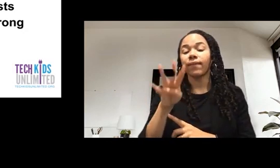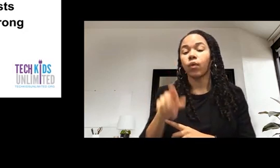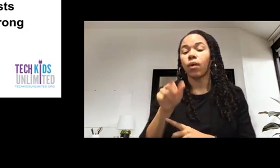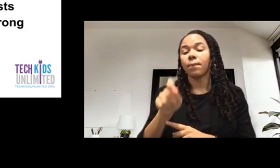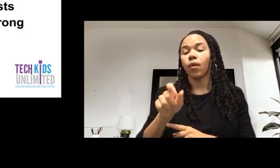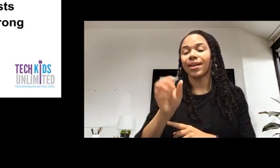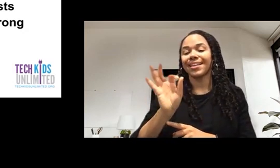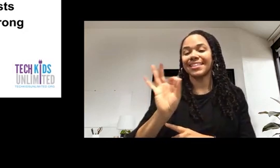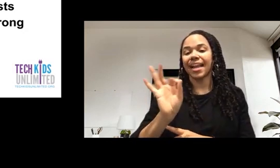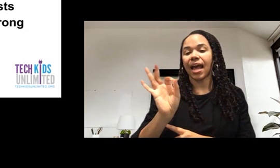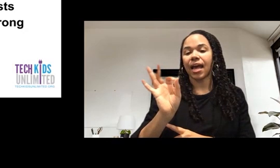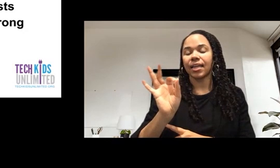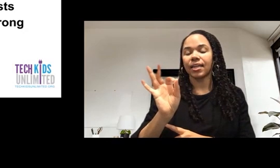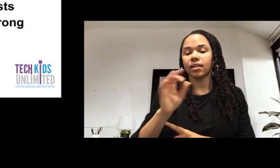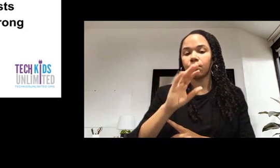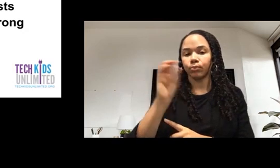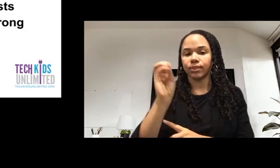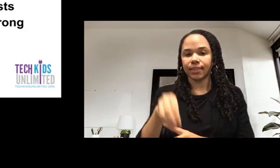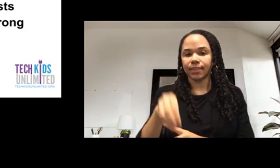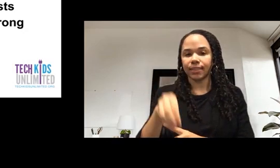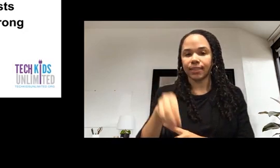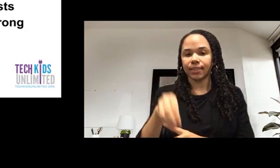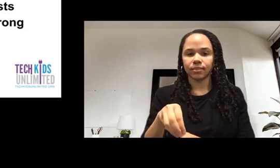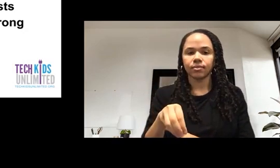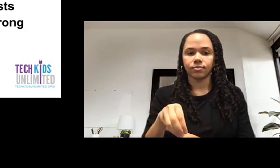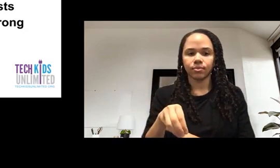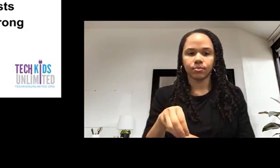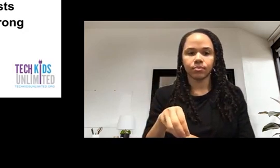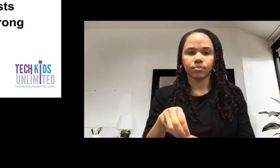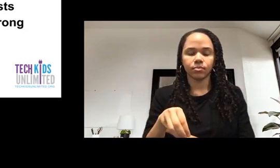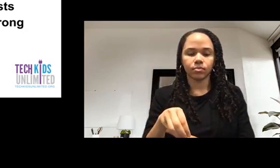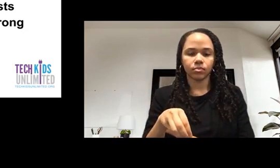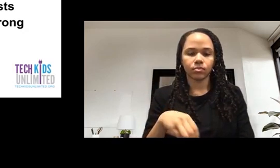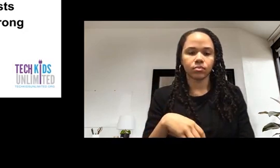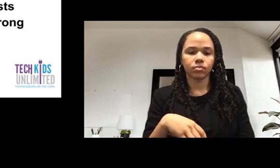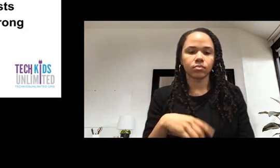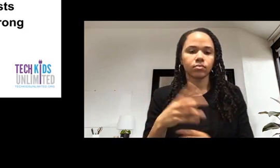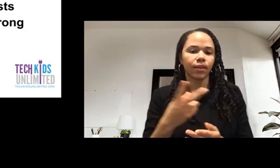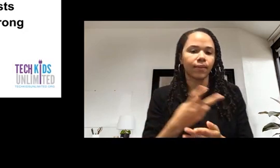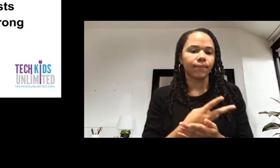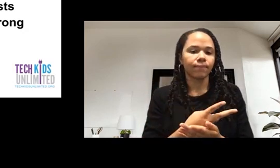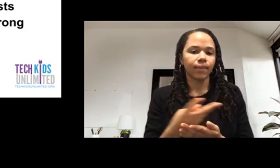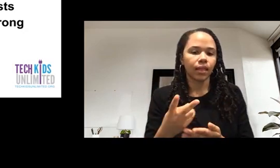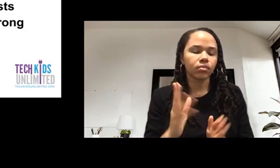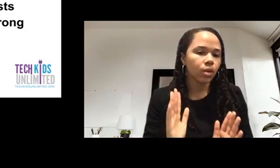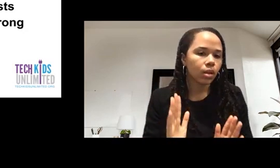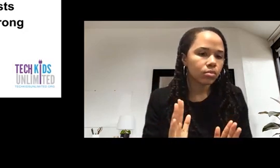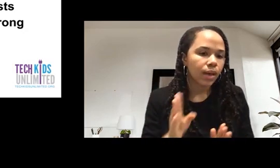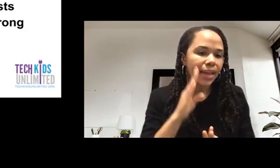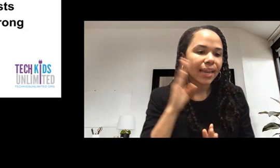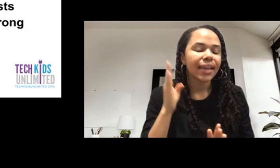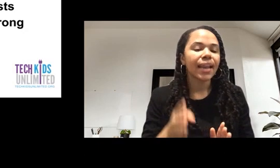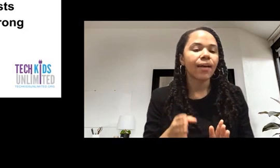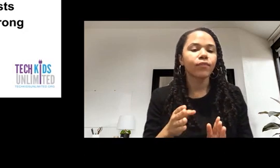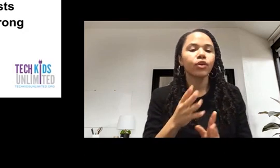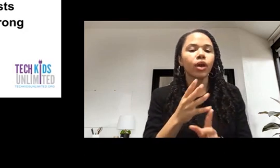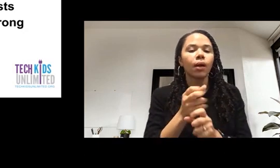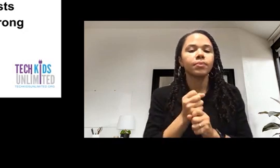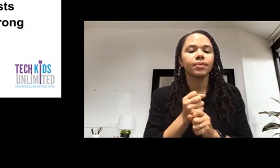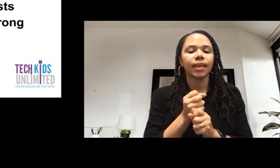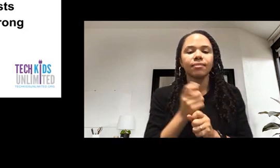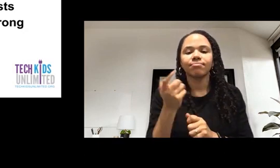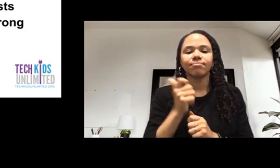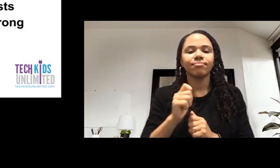44.9% of youth with ASD often fail to never obtain any form of paid